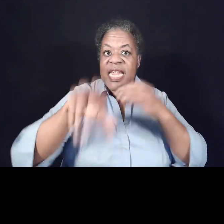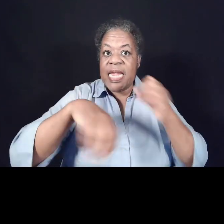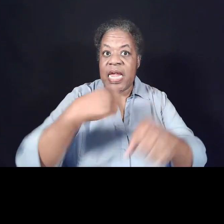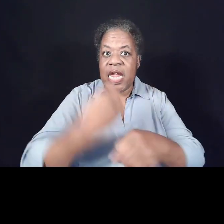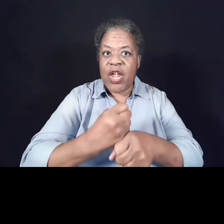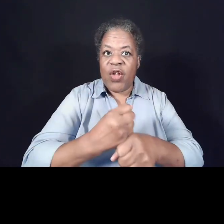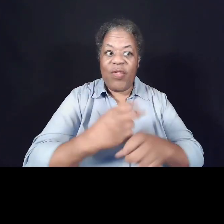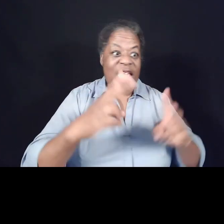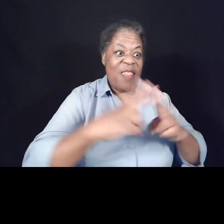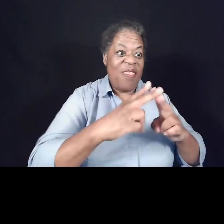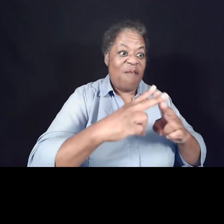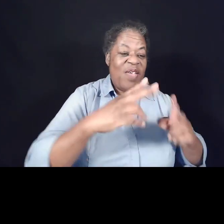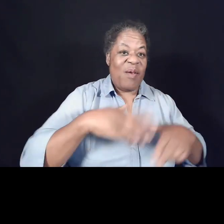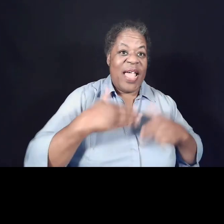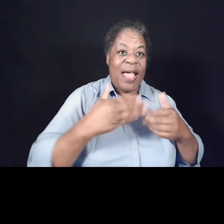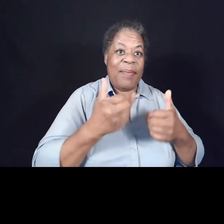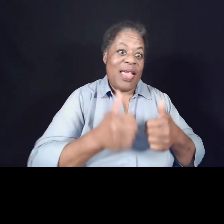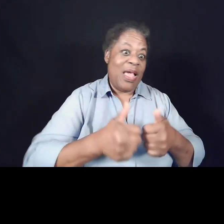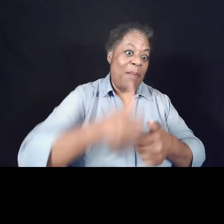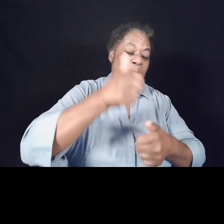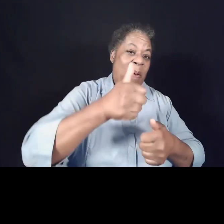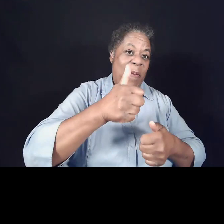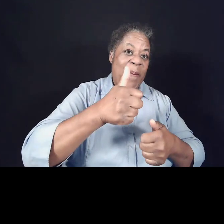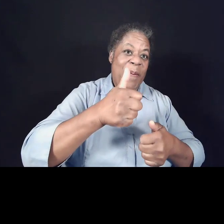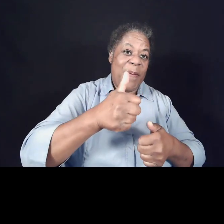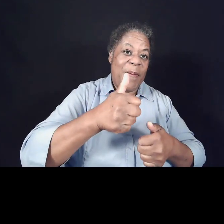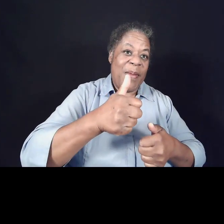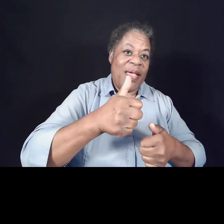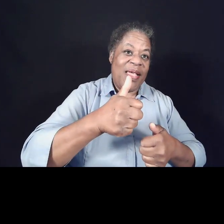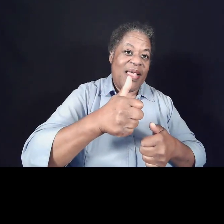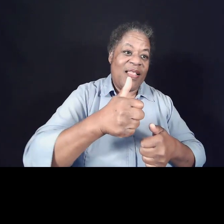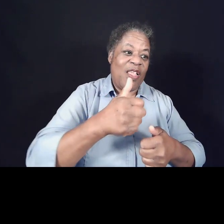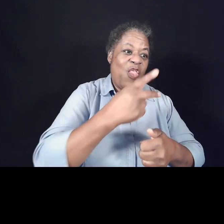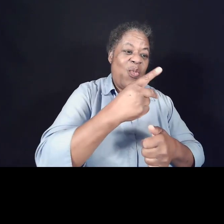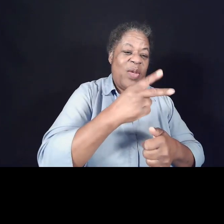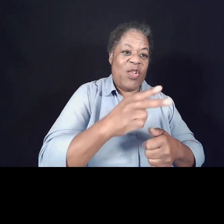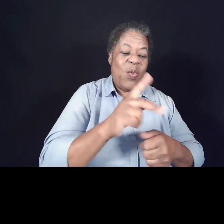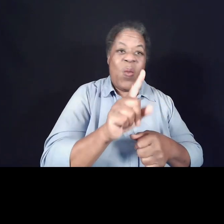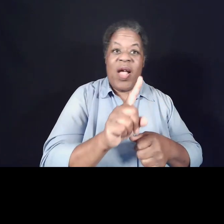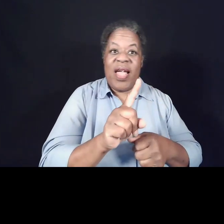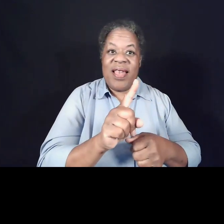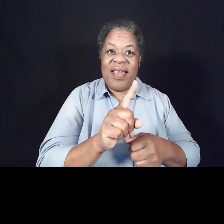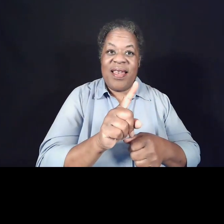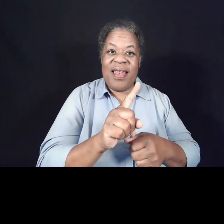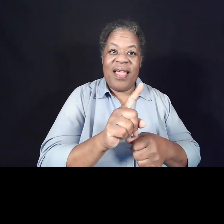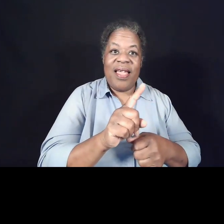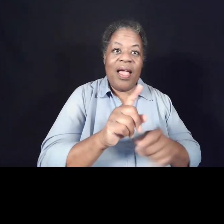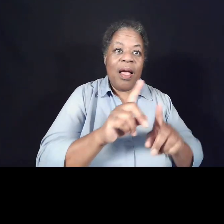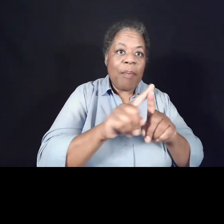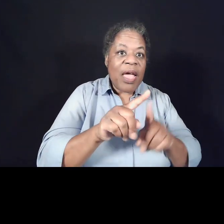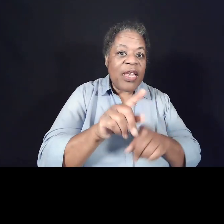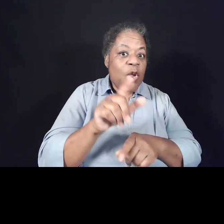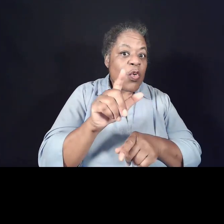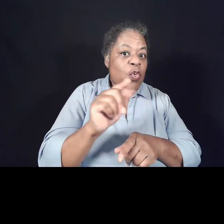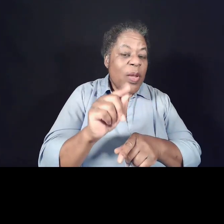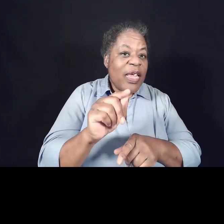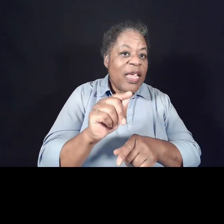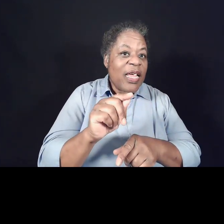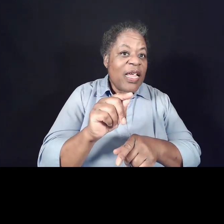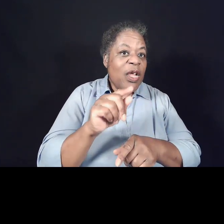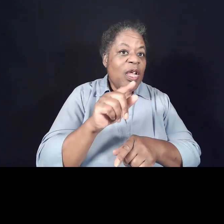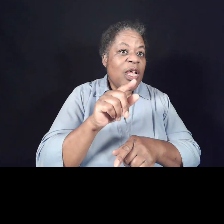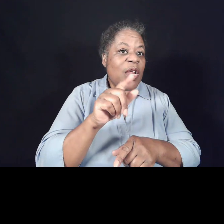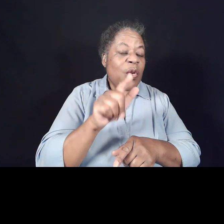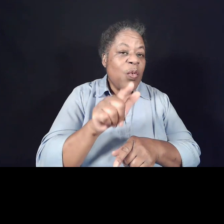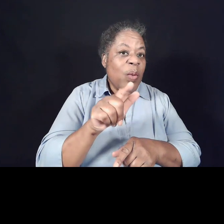happy outnumbered the not too happy by about 3-1. But in 2021, all that